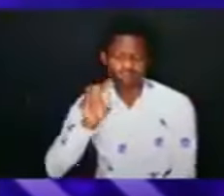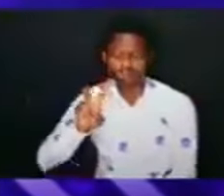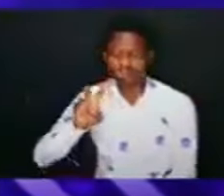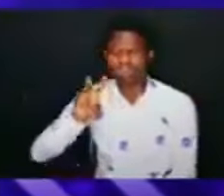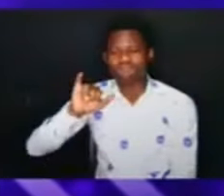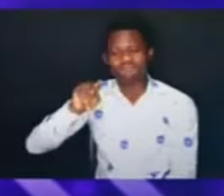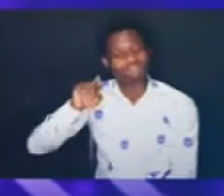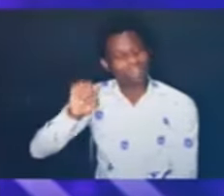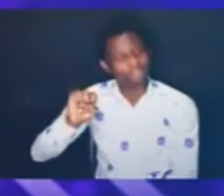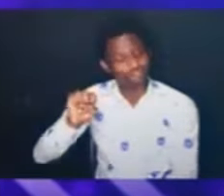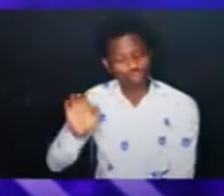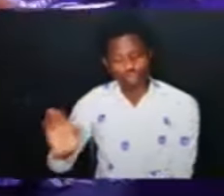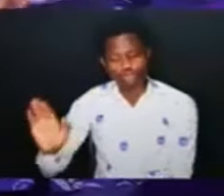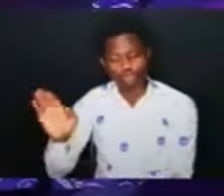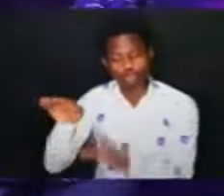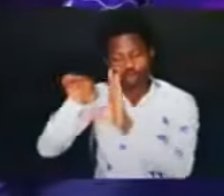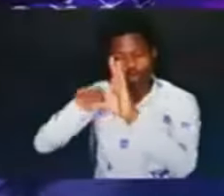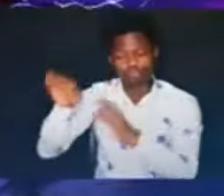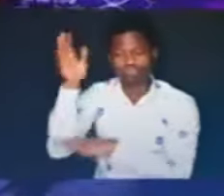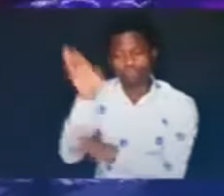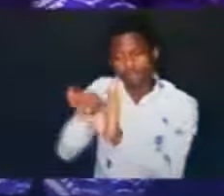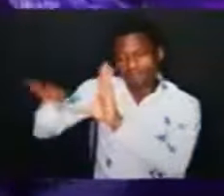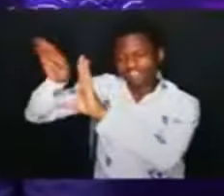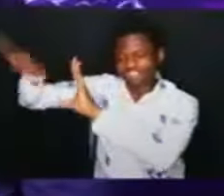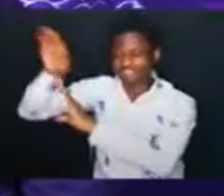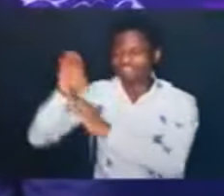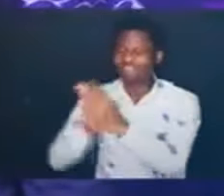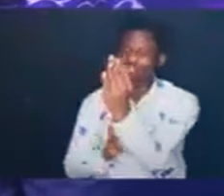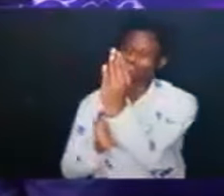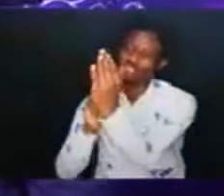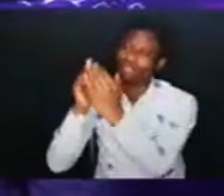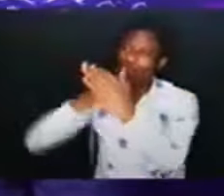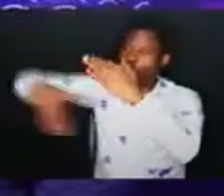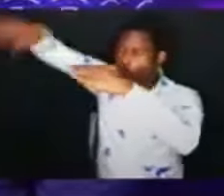branches climb over a wall.